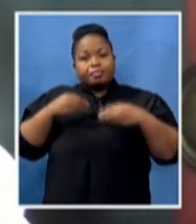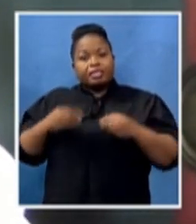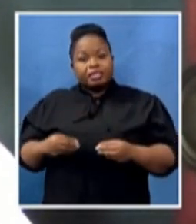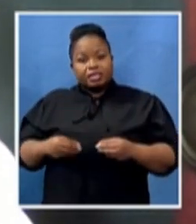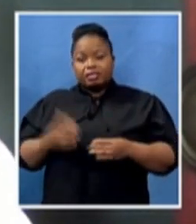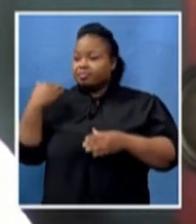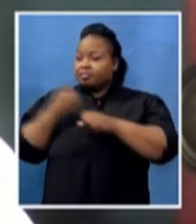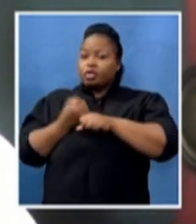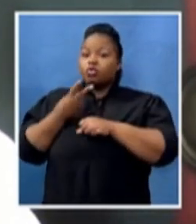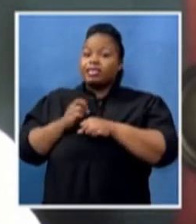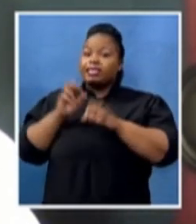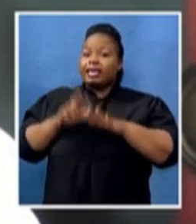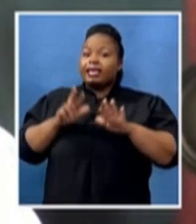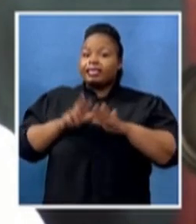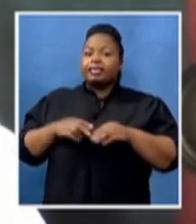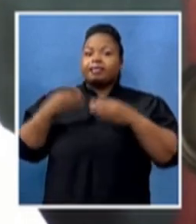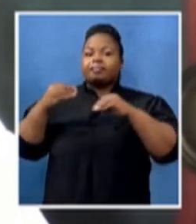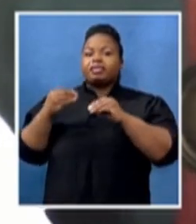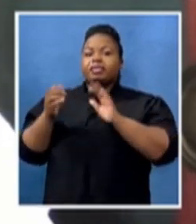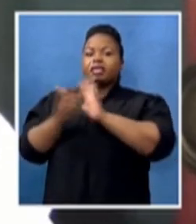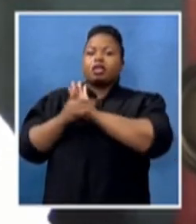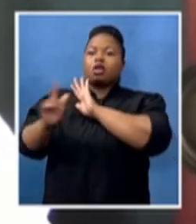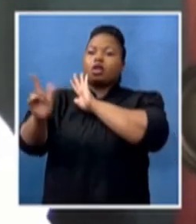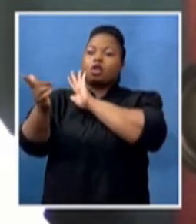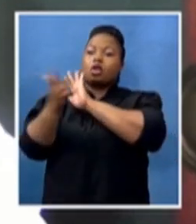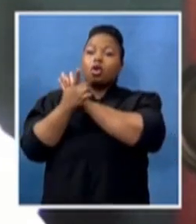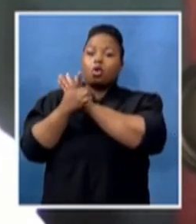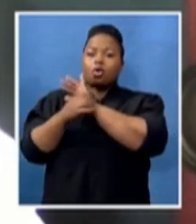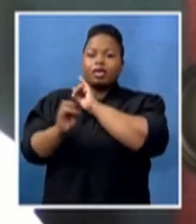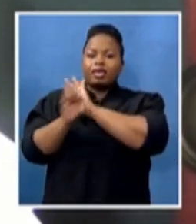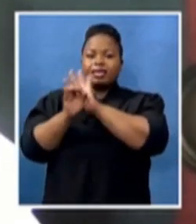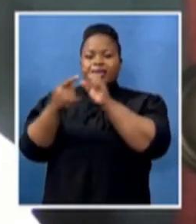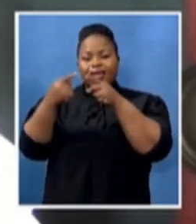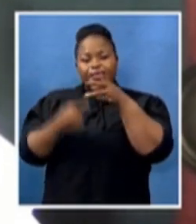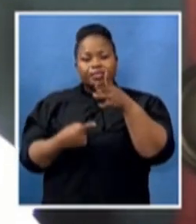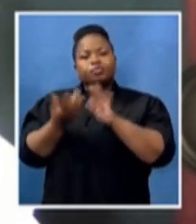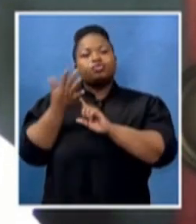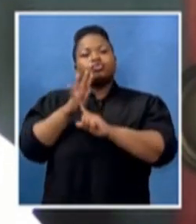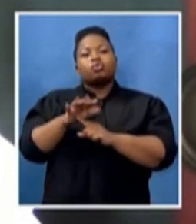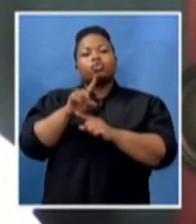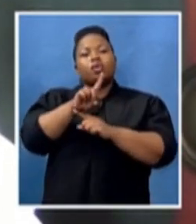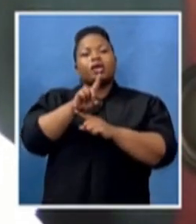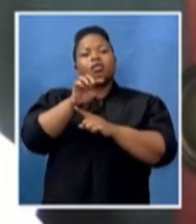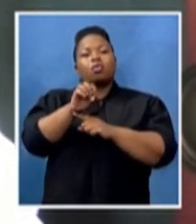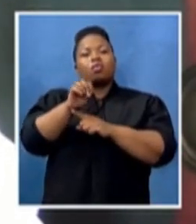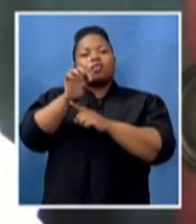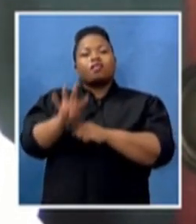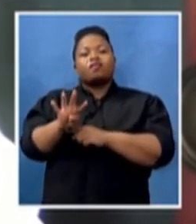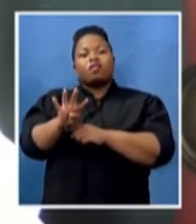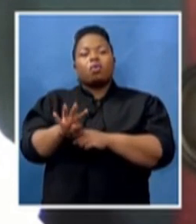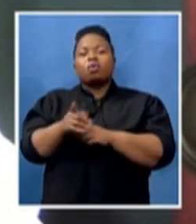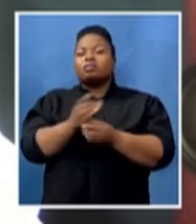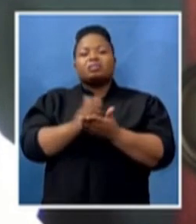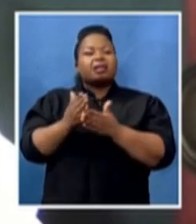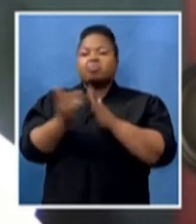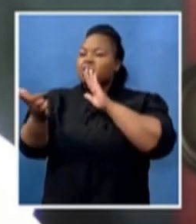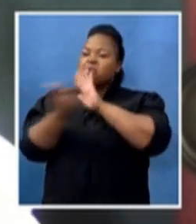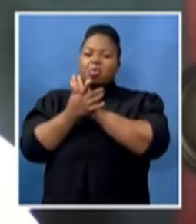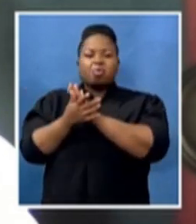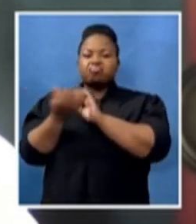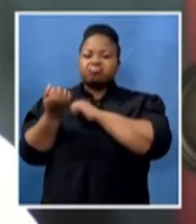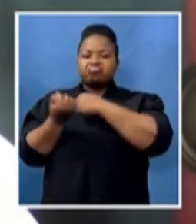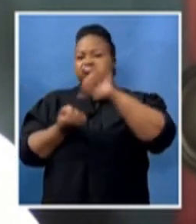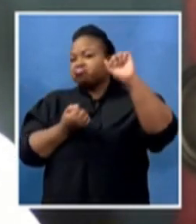show that 104 economies continue to have laws that deny women the opportunity to work in